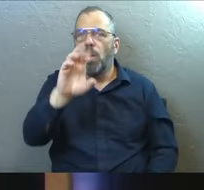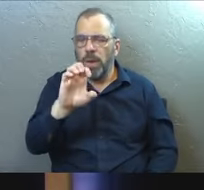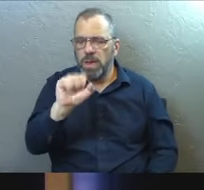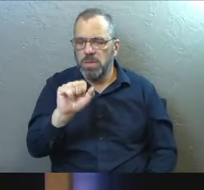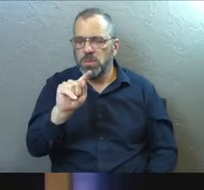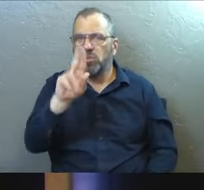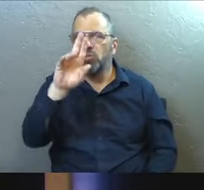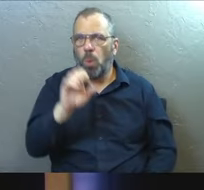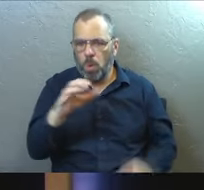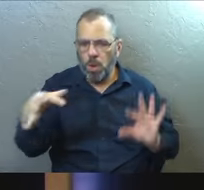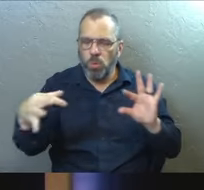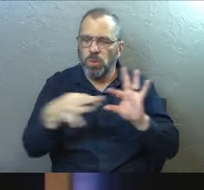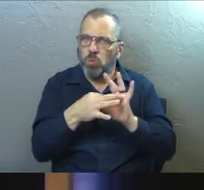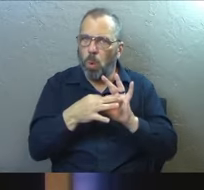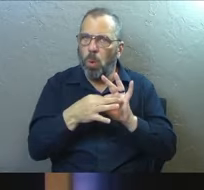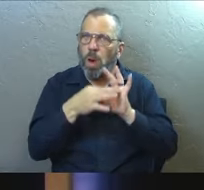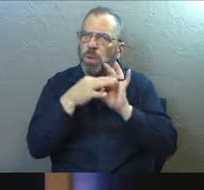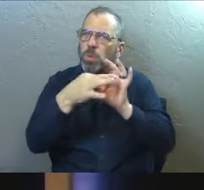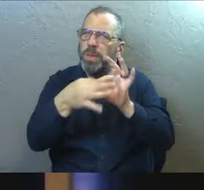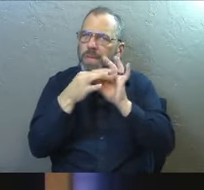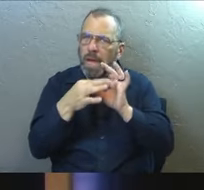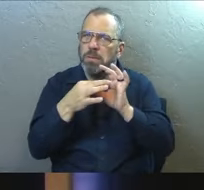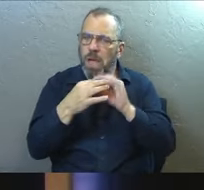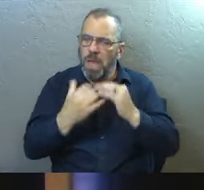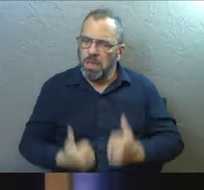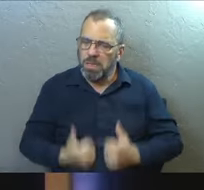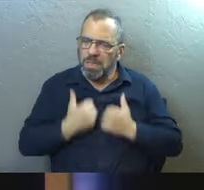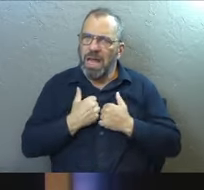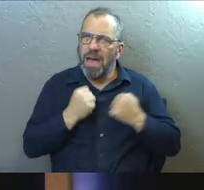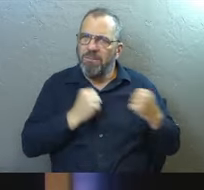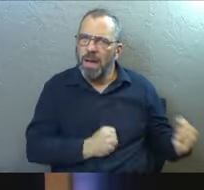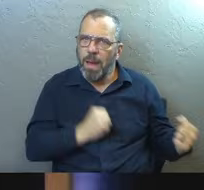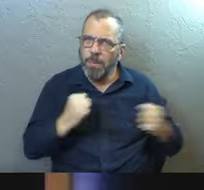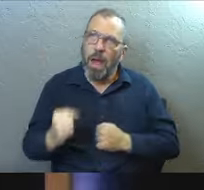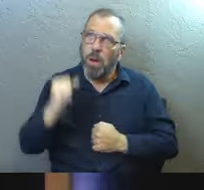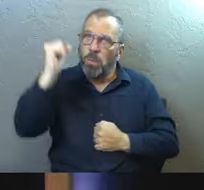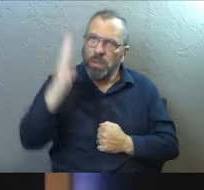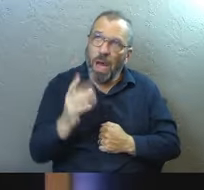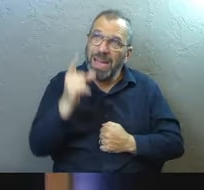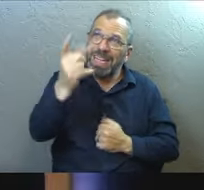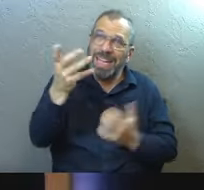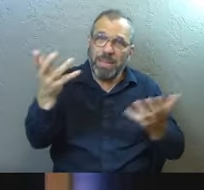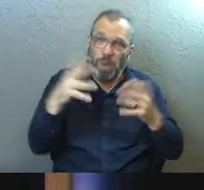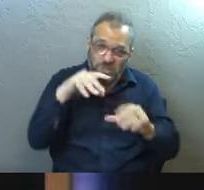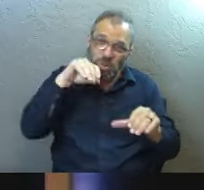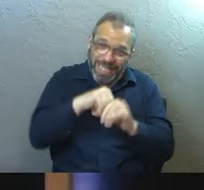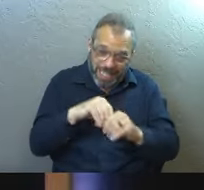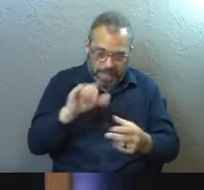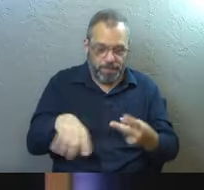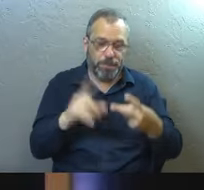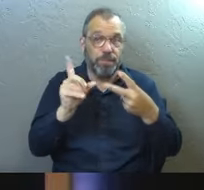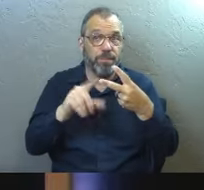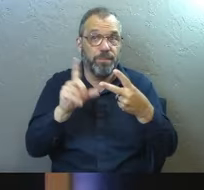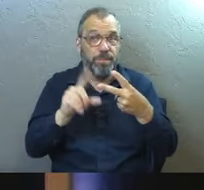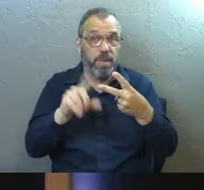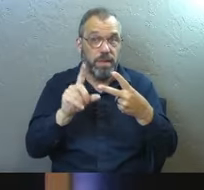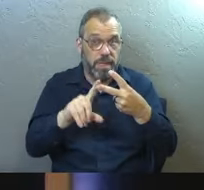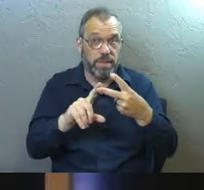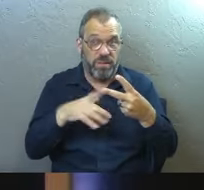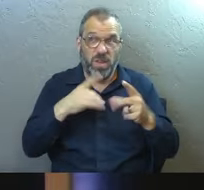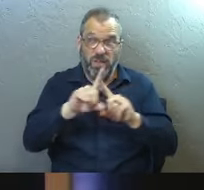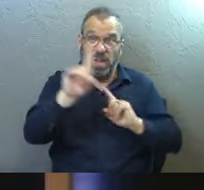into relationship. And there is so much life-giving power being connected with God, and he wants you in it. And the second thing I would say is